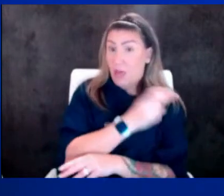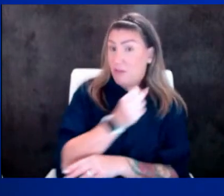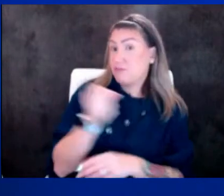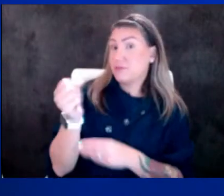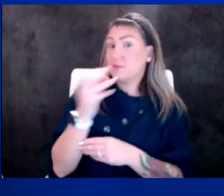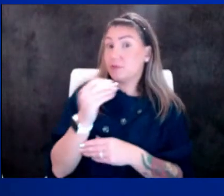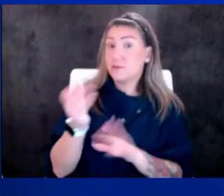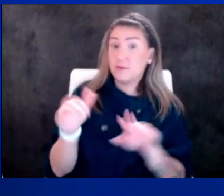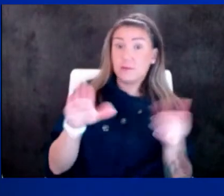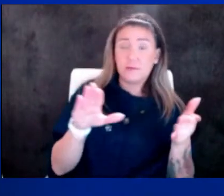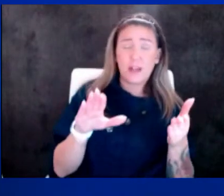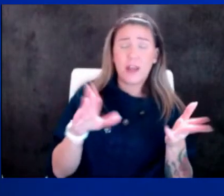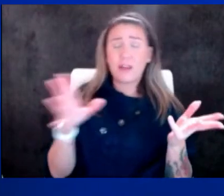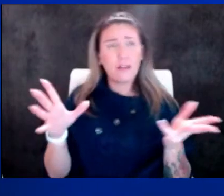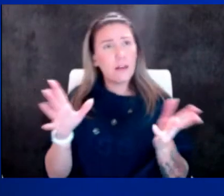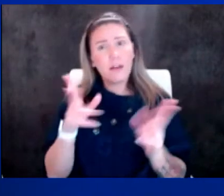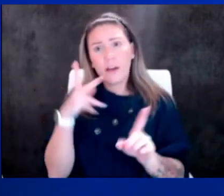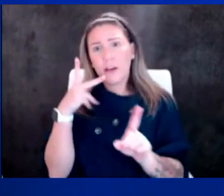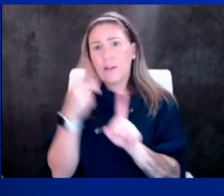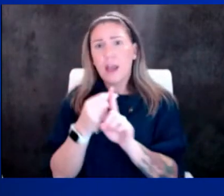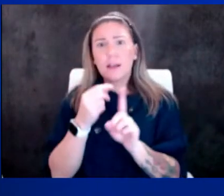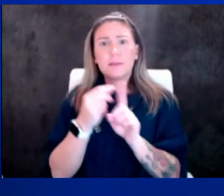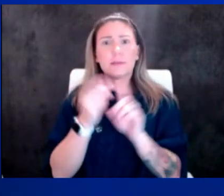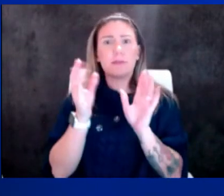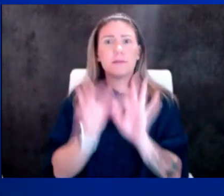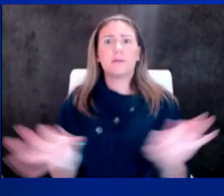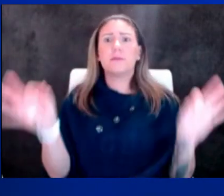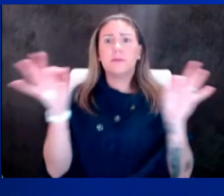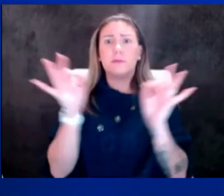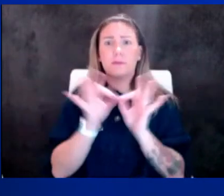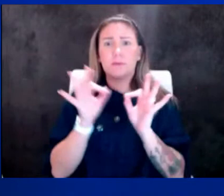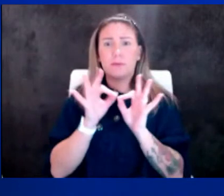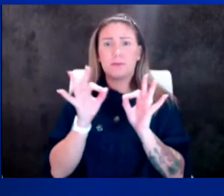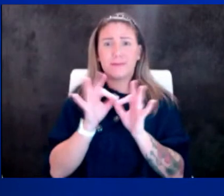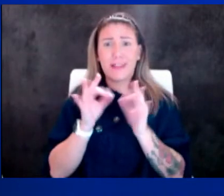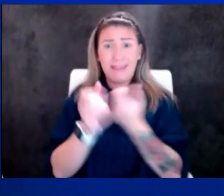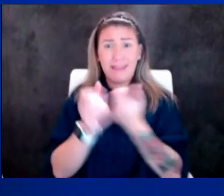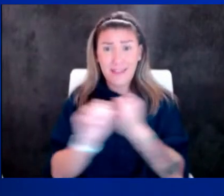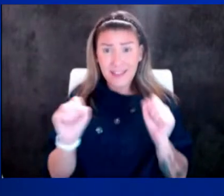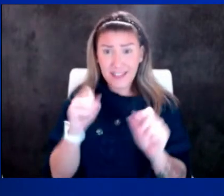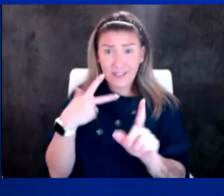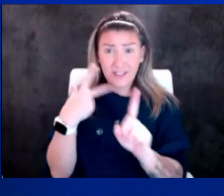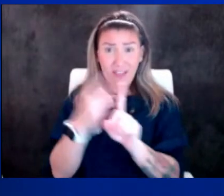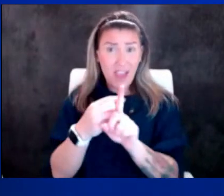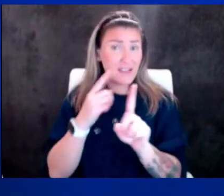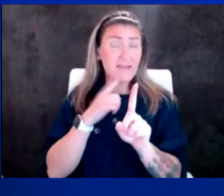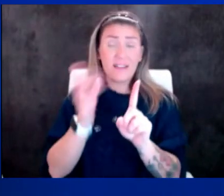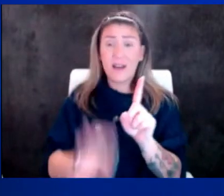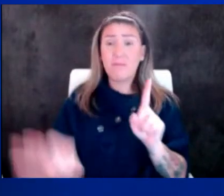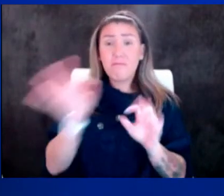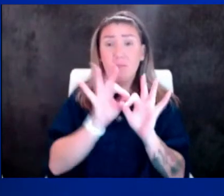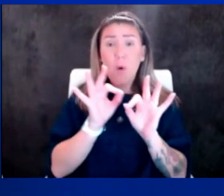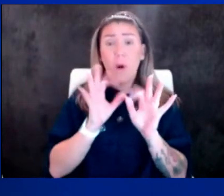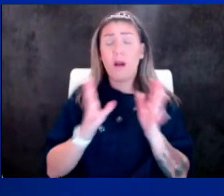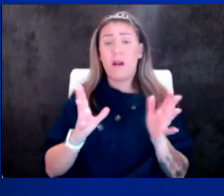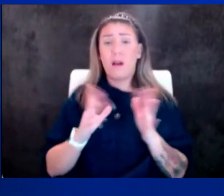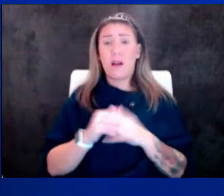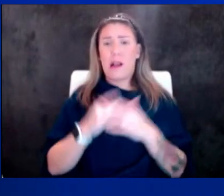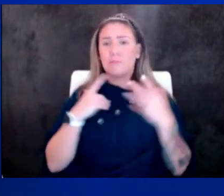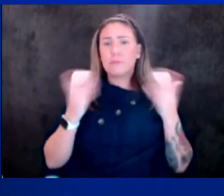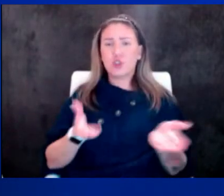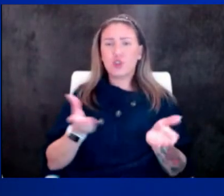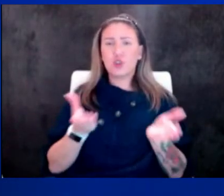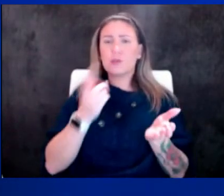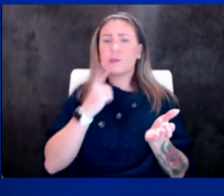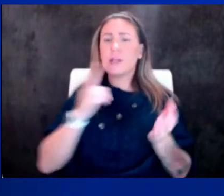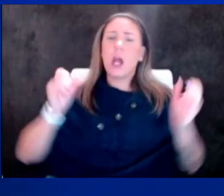vaccination, and there's really no question about the safety of vaccination. And what I am encouraged by, and probably because I worked out this morning, it always puts me in a better